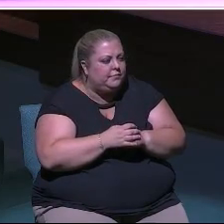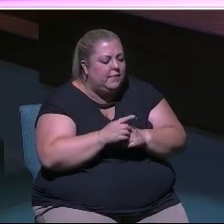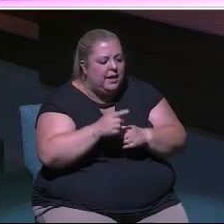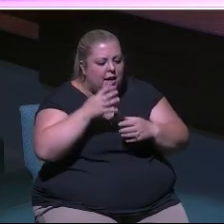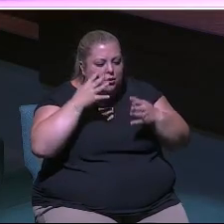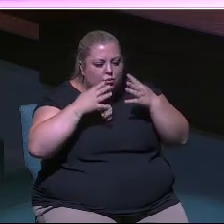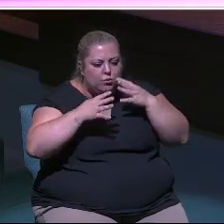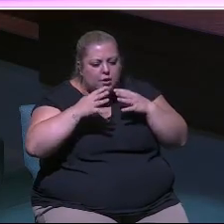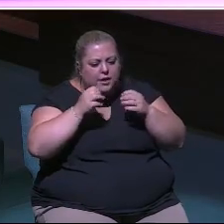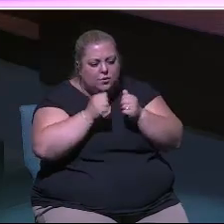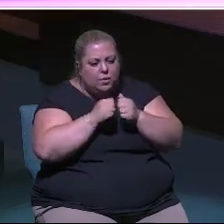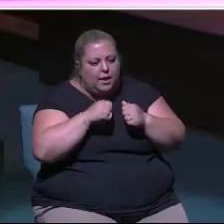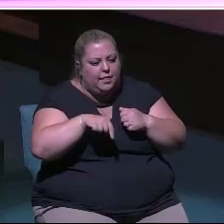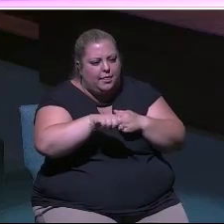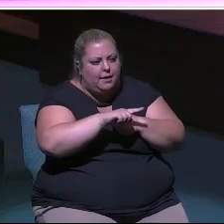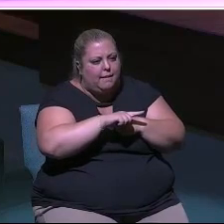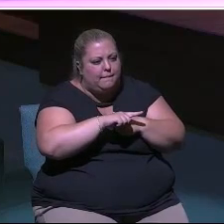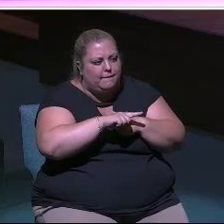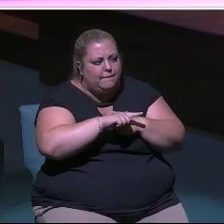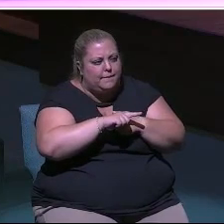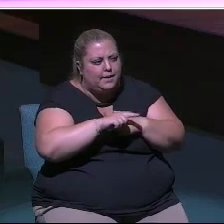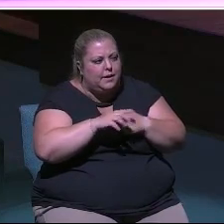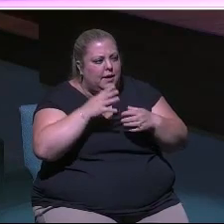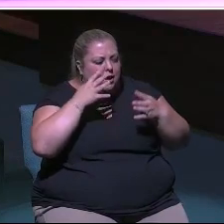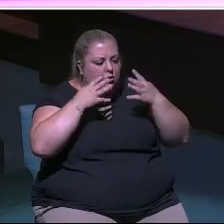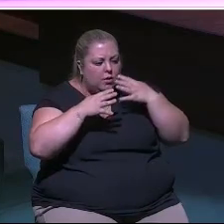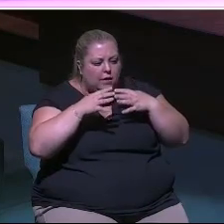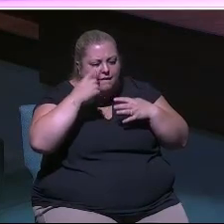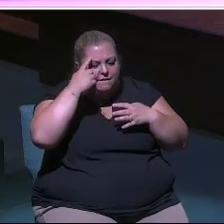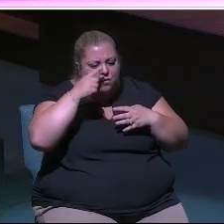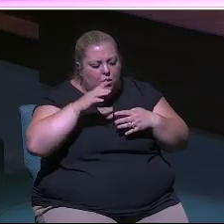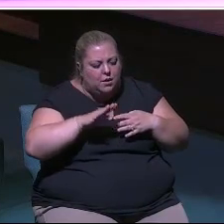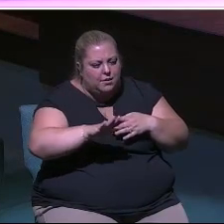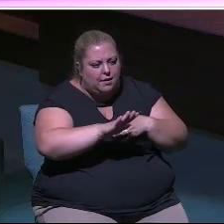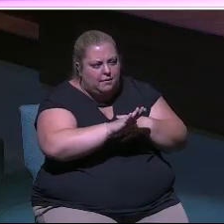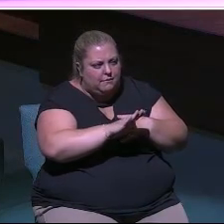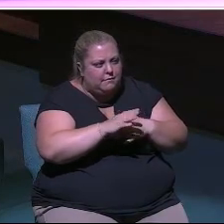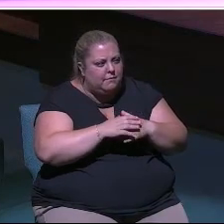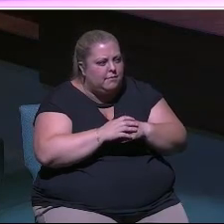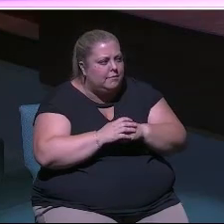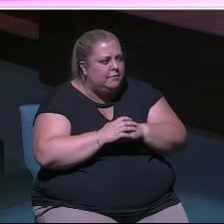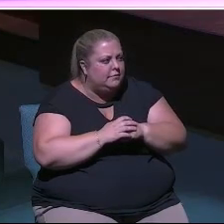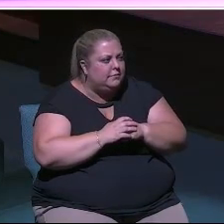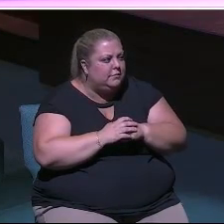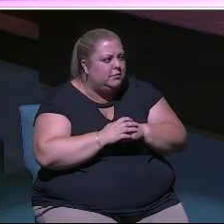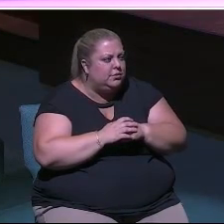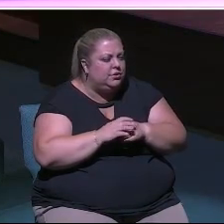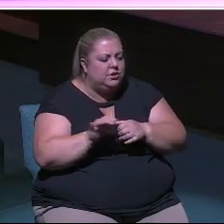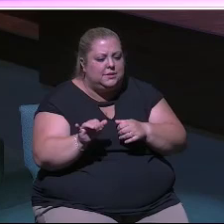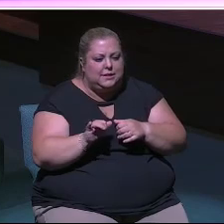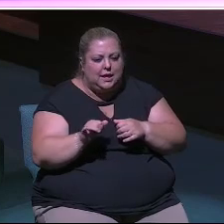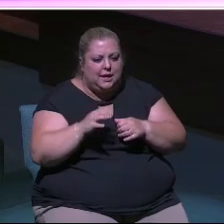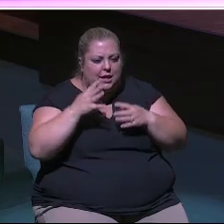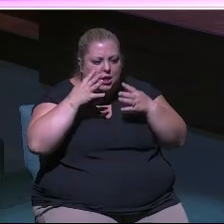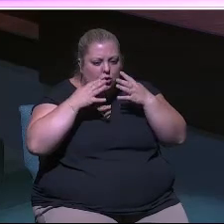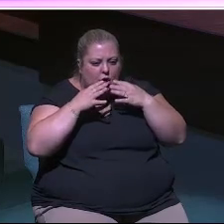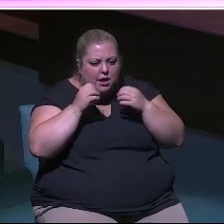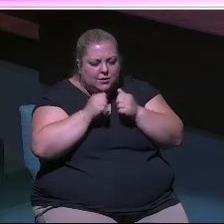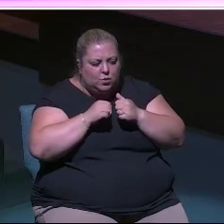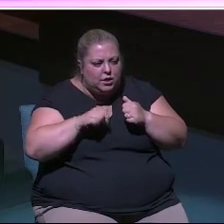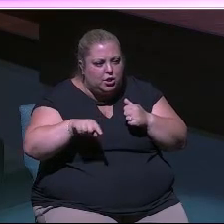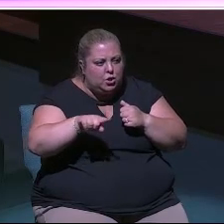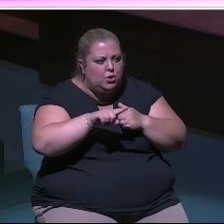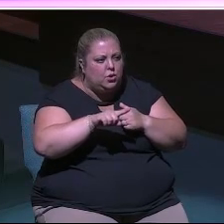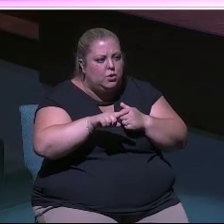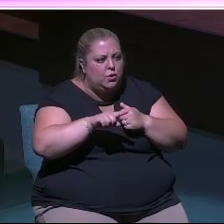them. He weeps for them, just like he weeps with you, and